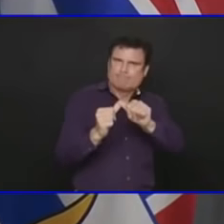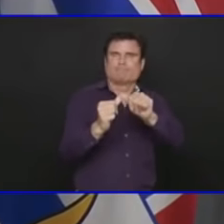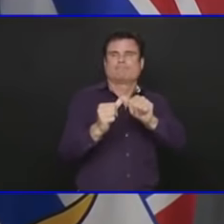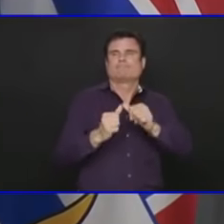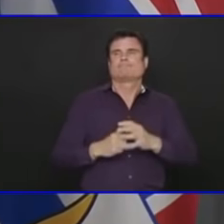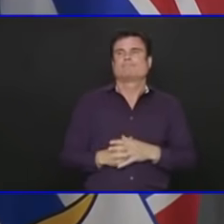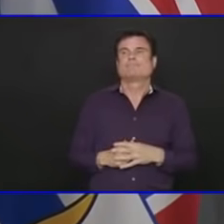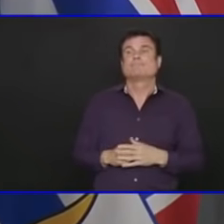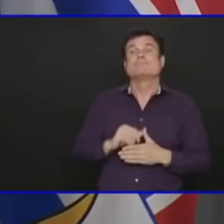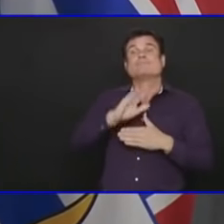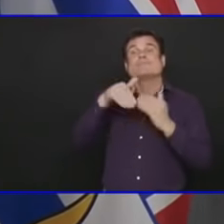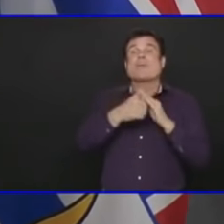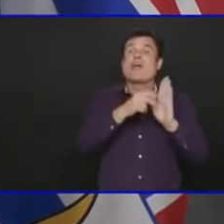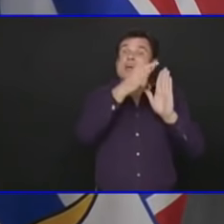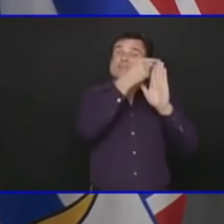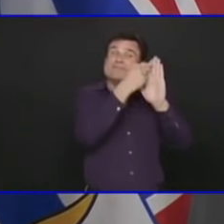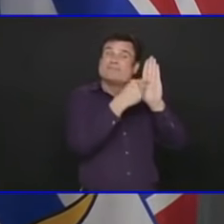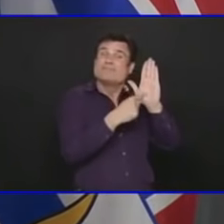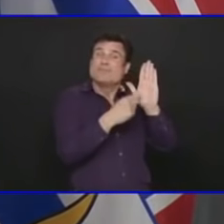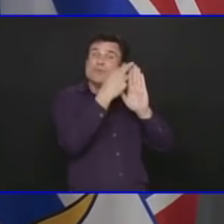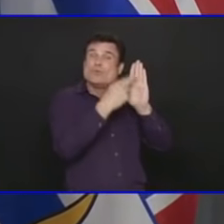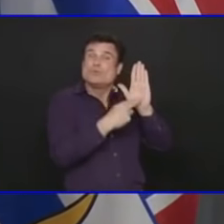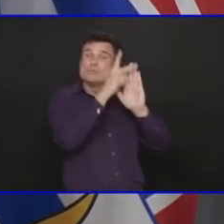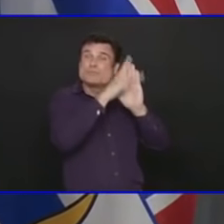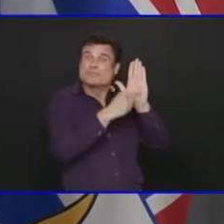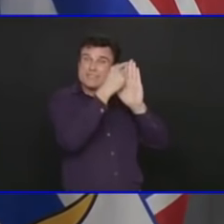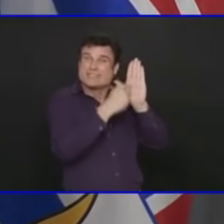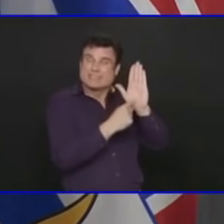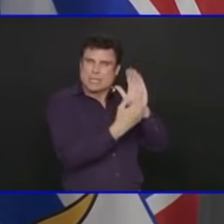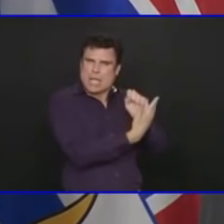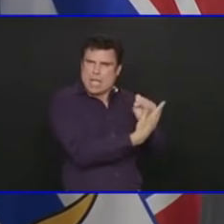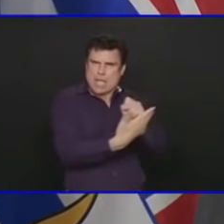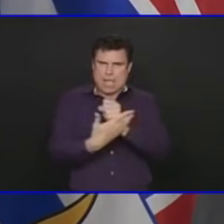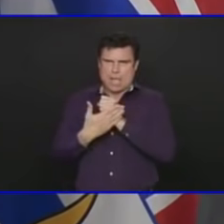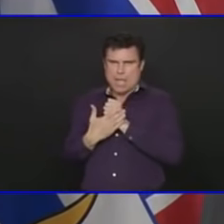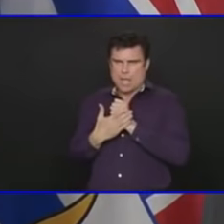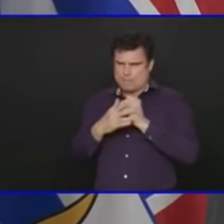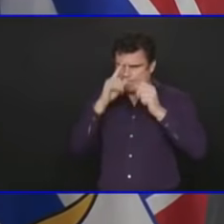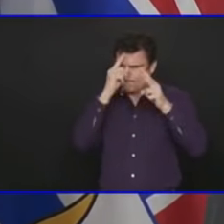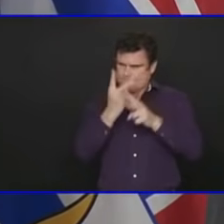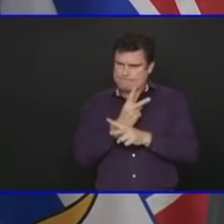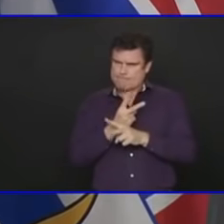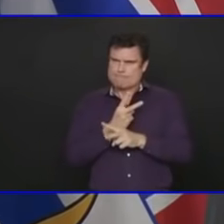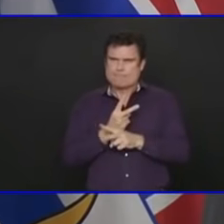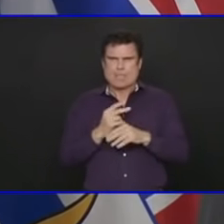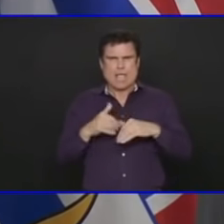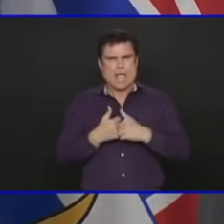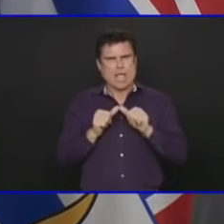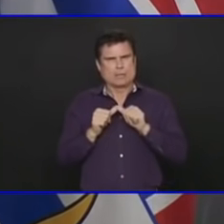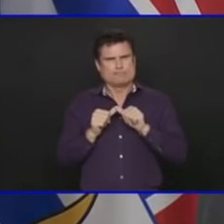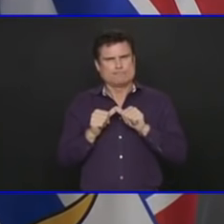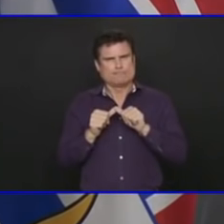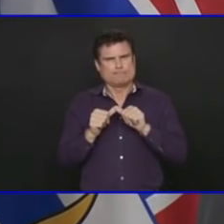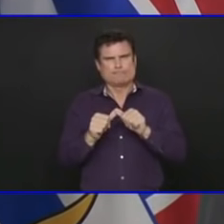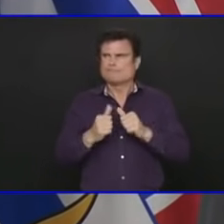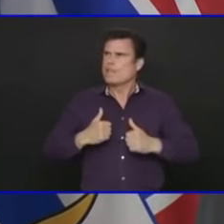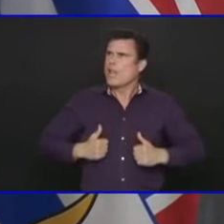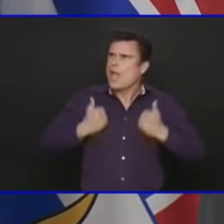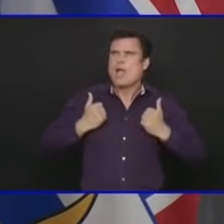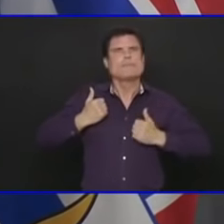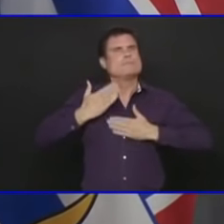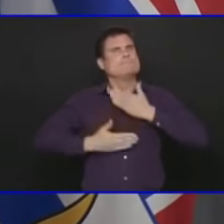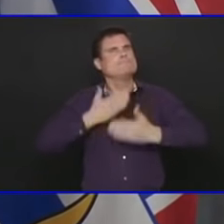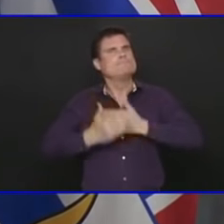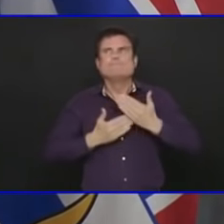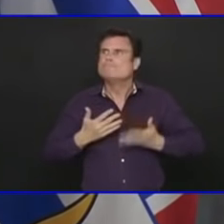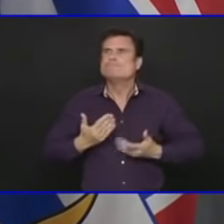another. Physical distancing and all the other measures we talked about is our friend in renewing BC. So yes, we have to continue to